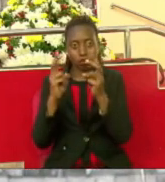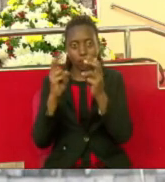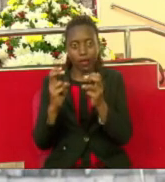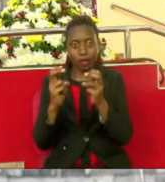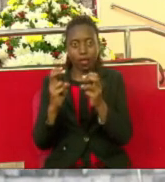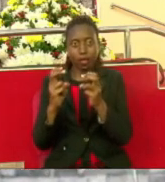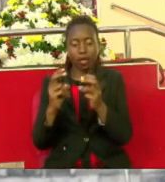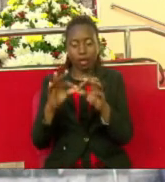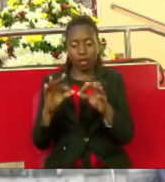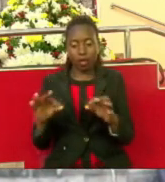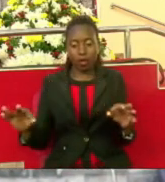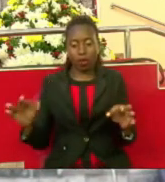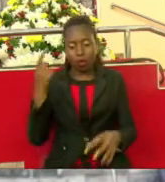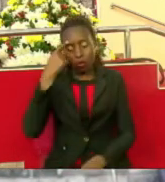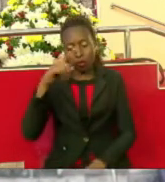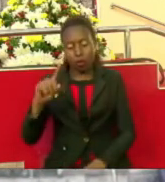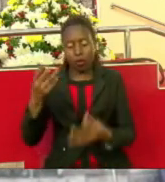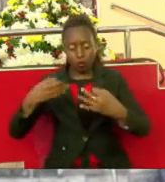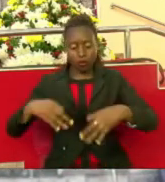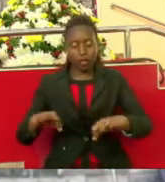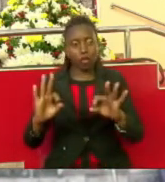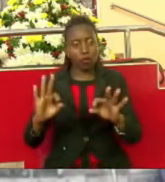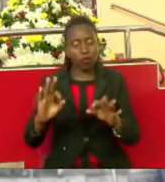The Long Walk to Freedom by Nelson Mandela.